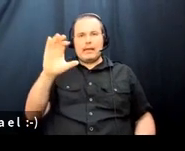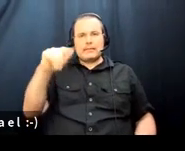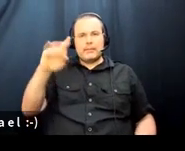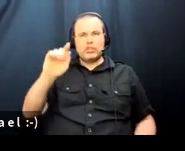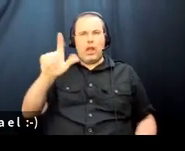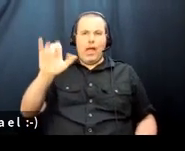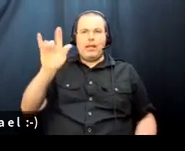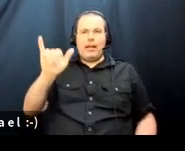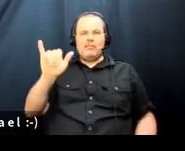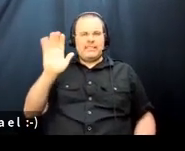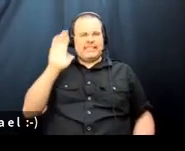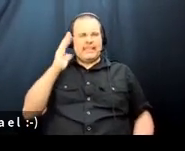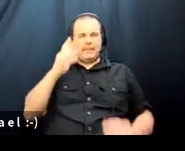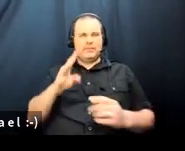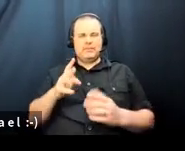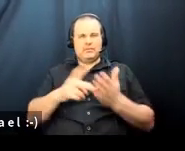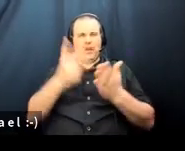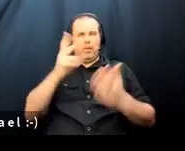Sounds like double talk, but it's really not.